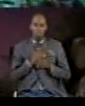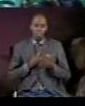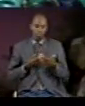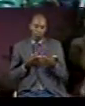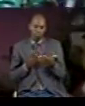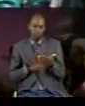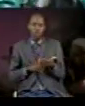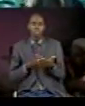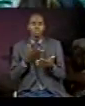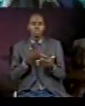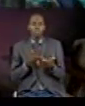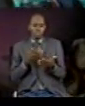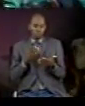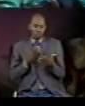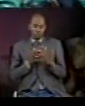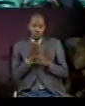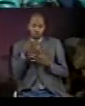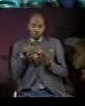use it to